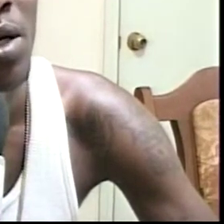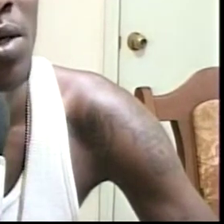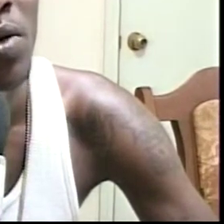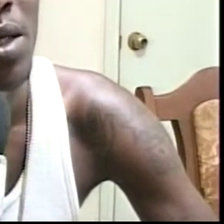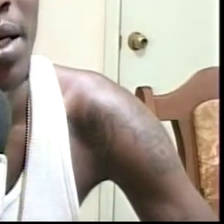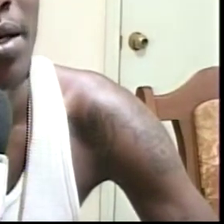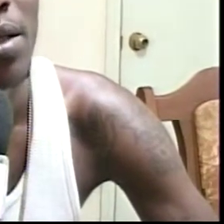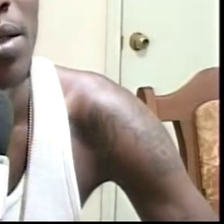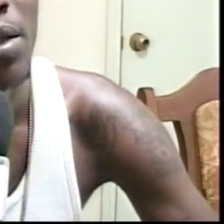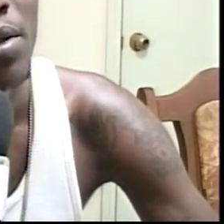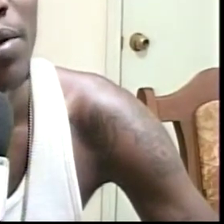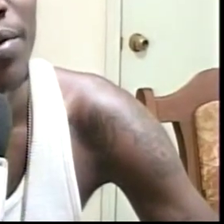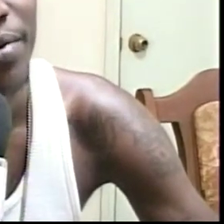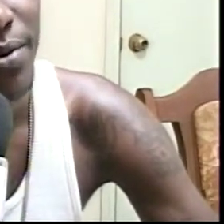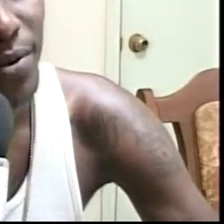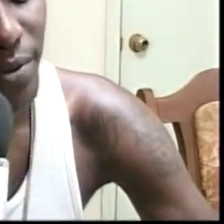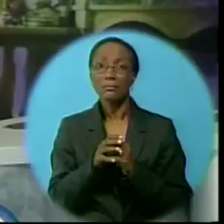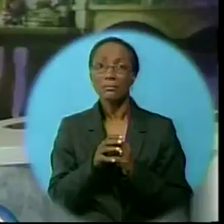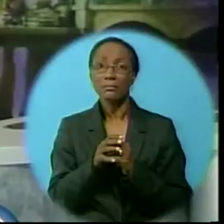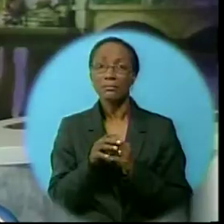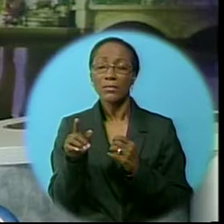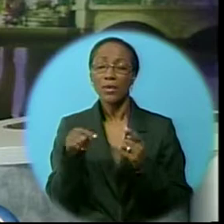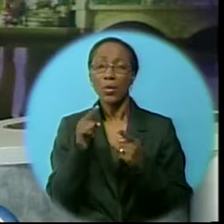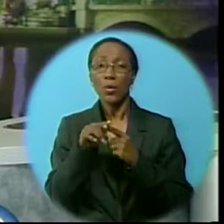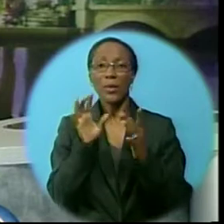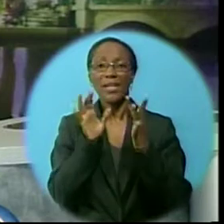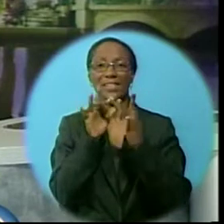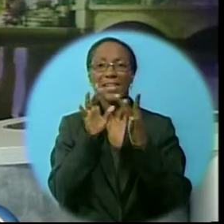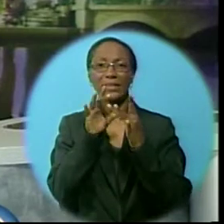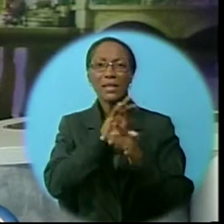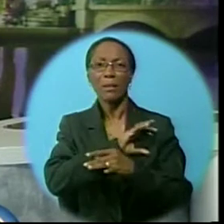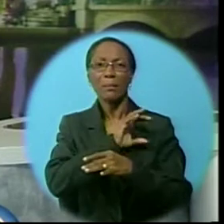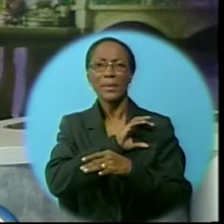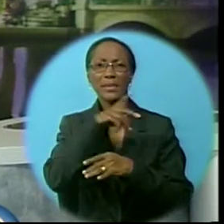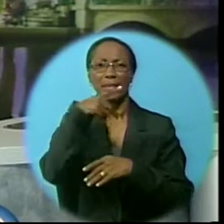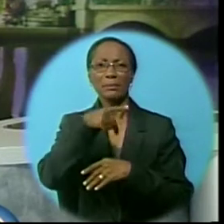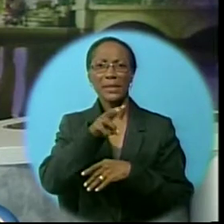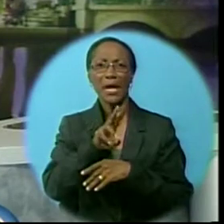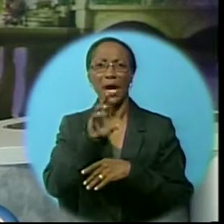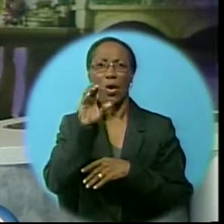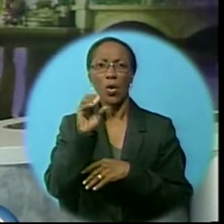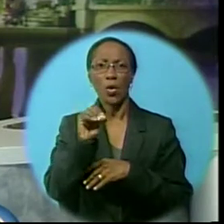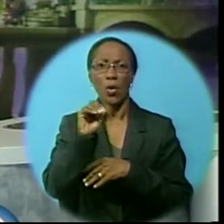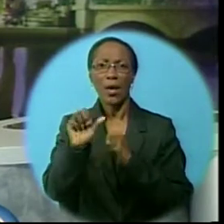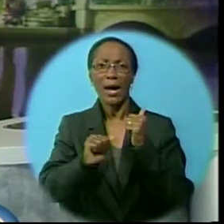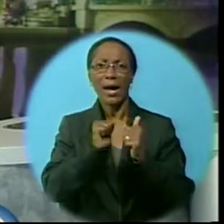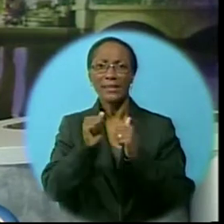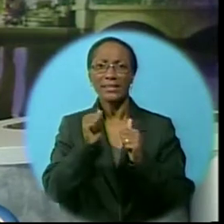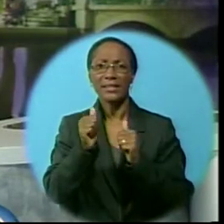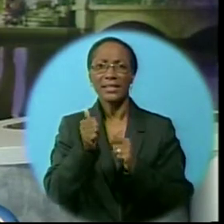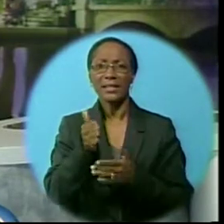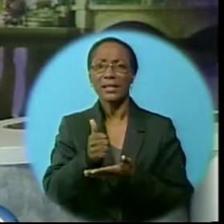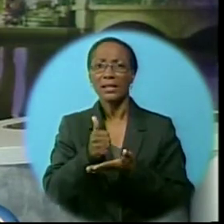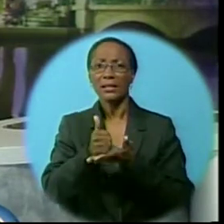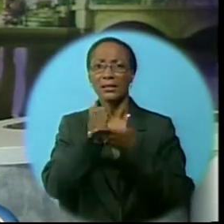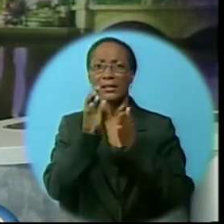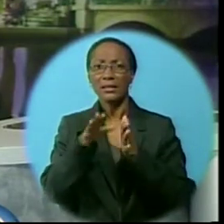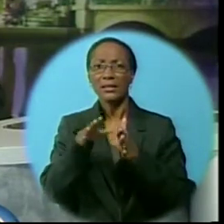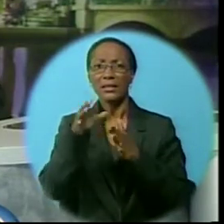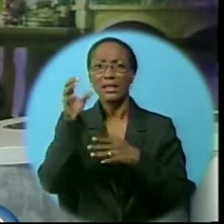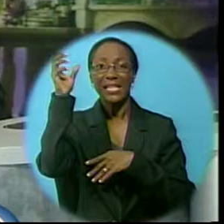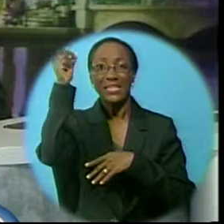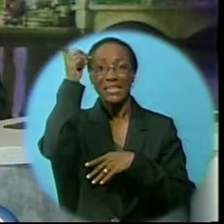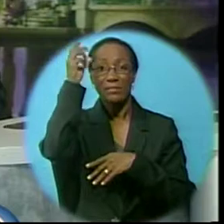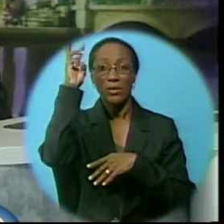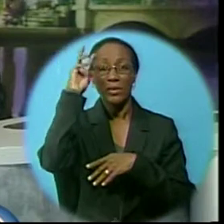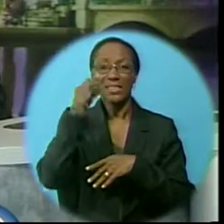he ain't got to go on like that. Well, when contacted, Police Public Relations Officer, Acting Assistant Superintendent David Welch,